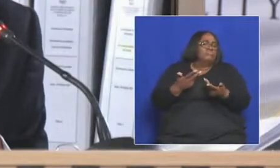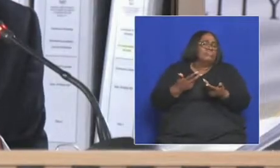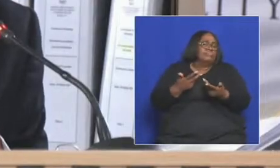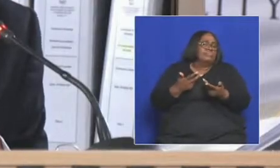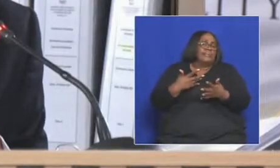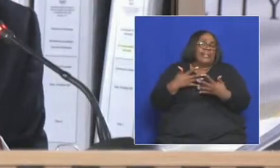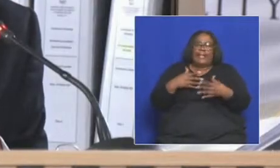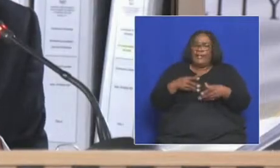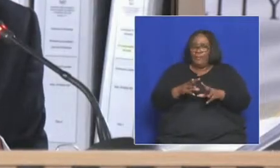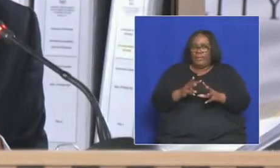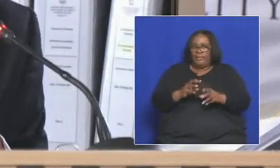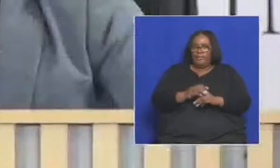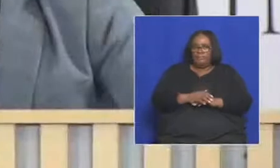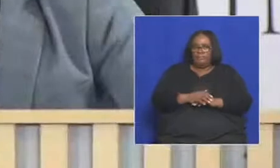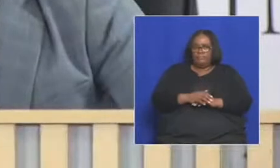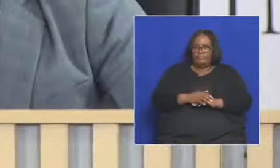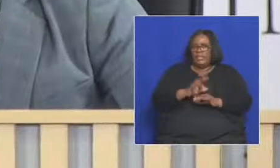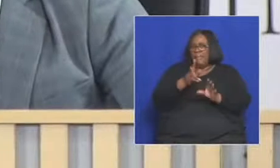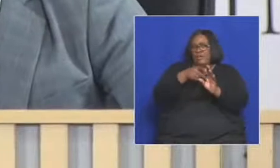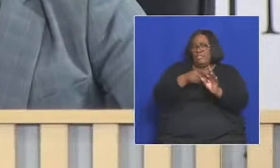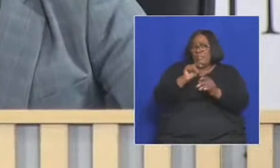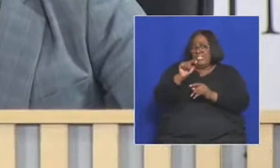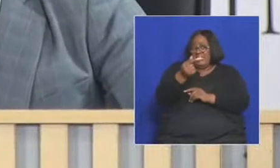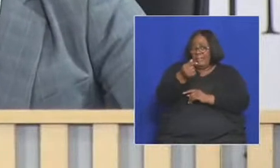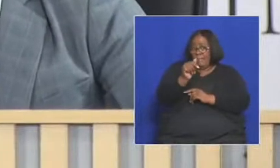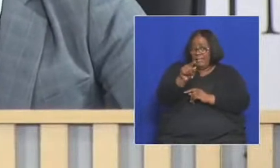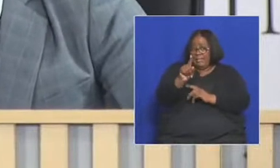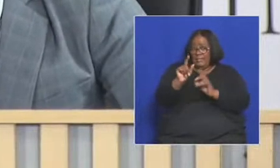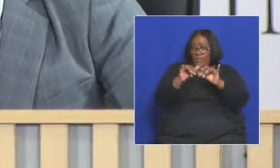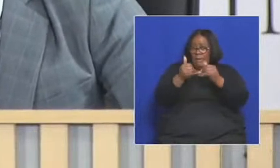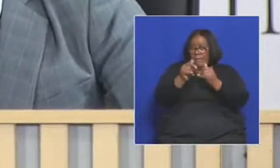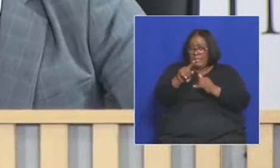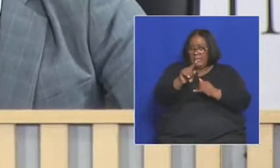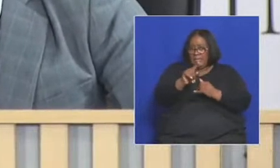he didn't participate at all? No, he was not.